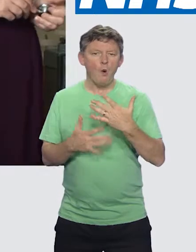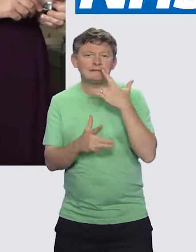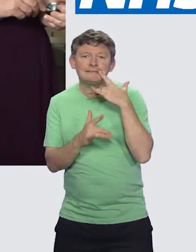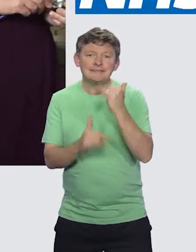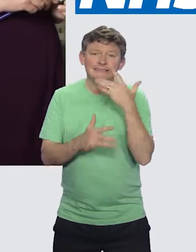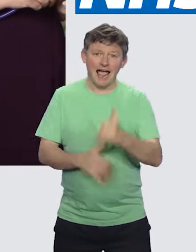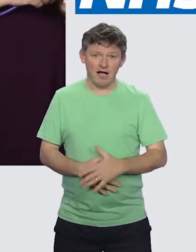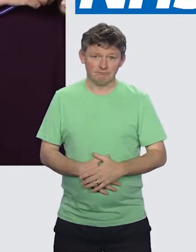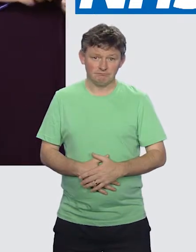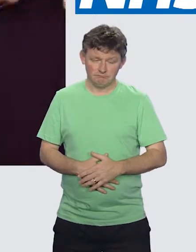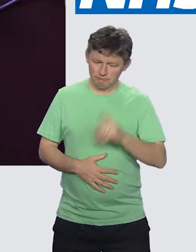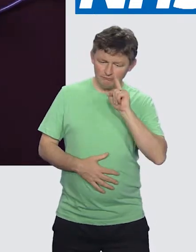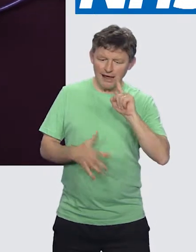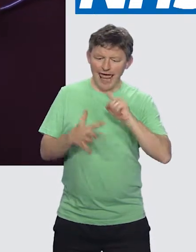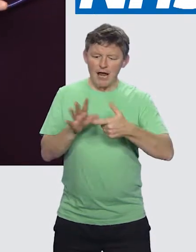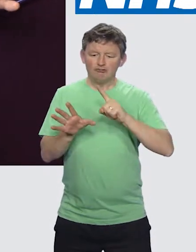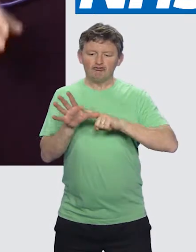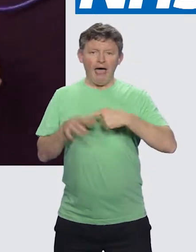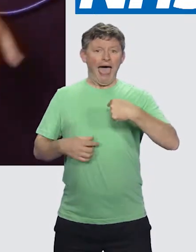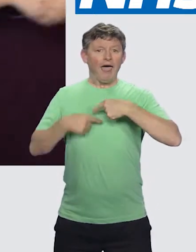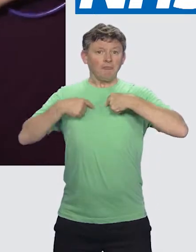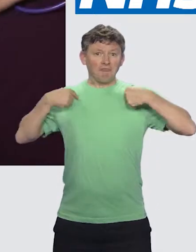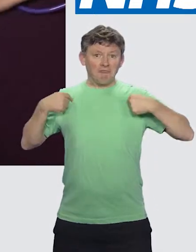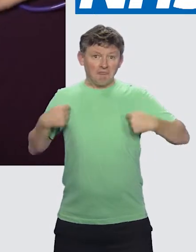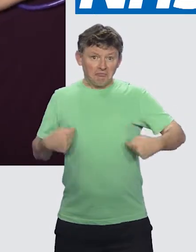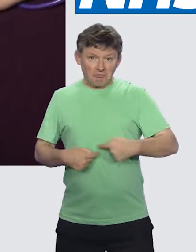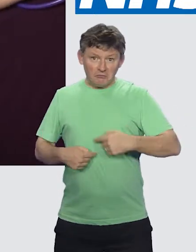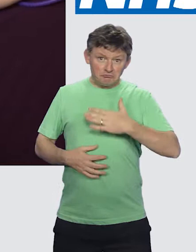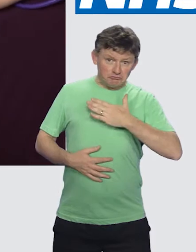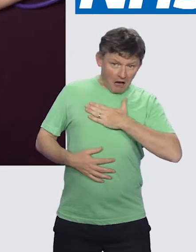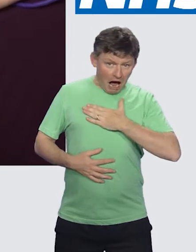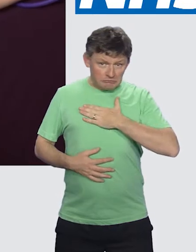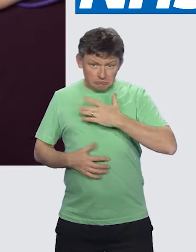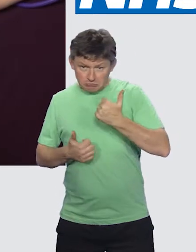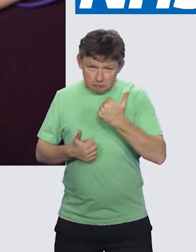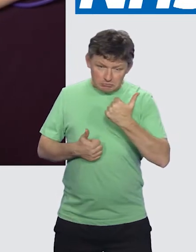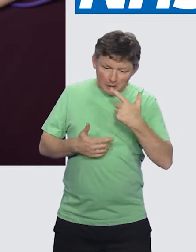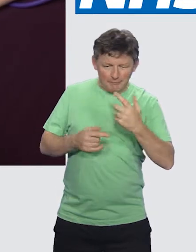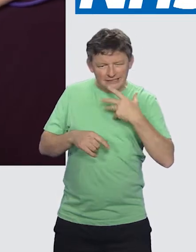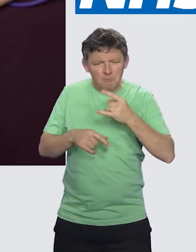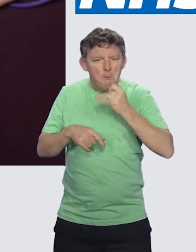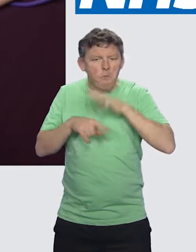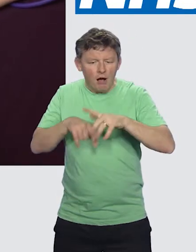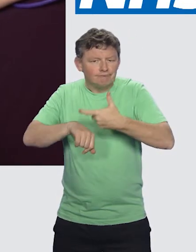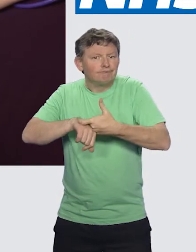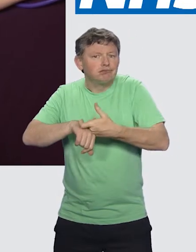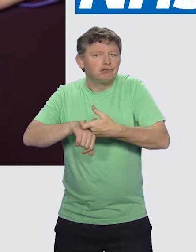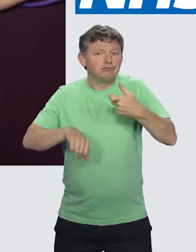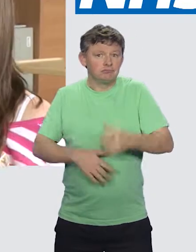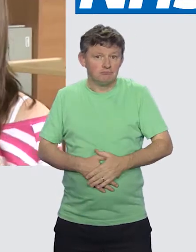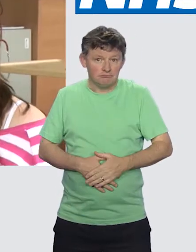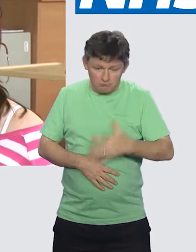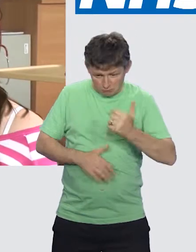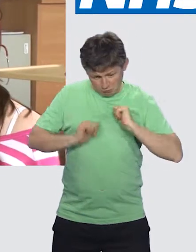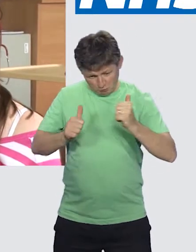Monkey might need to have some more tests. He might need to have an x-ray of his chest and have some blood tests. Okay. I think we'll have him back to you